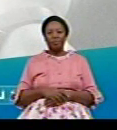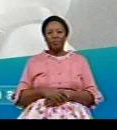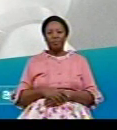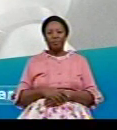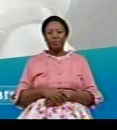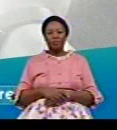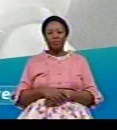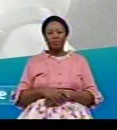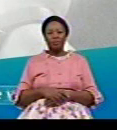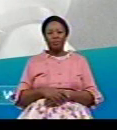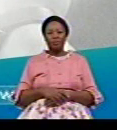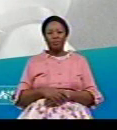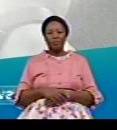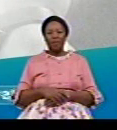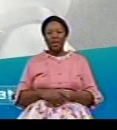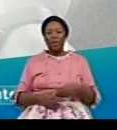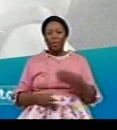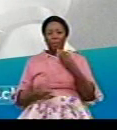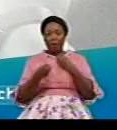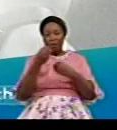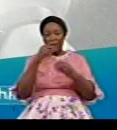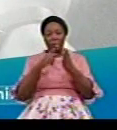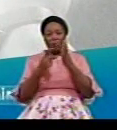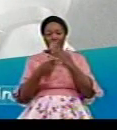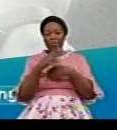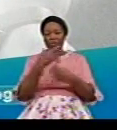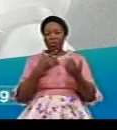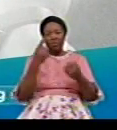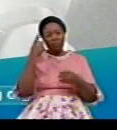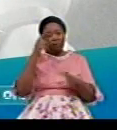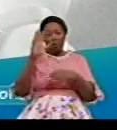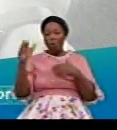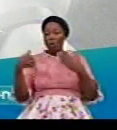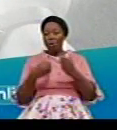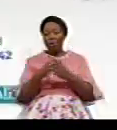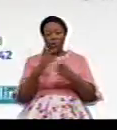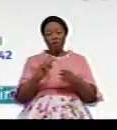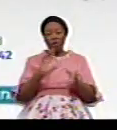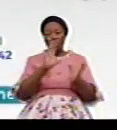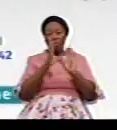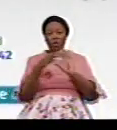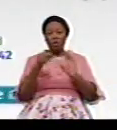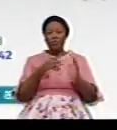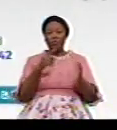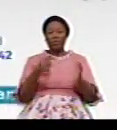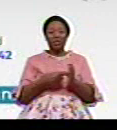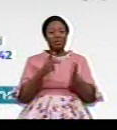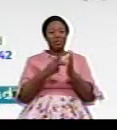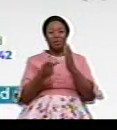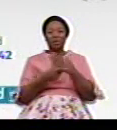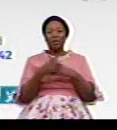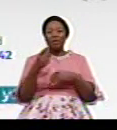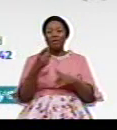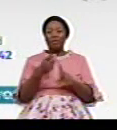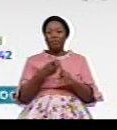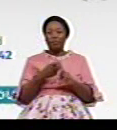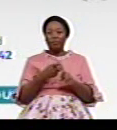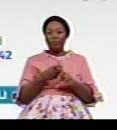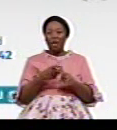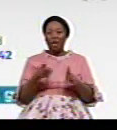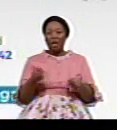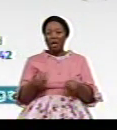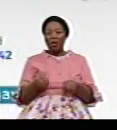Lord tonight. The new converts, pandemonium of joy. On 12 September, jubilation tonight.